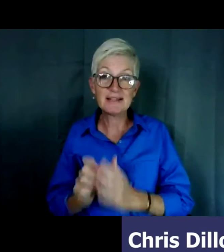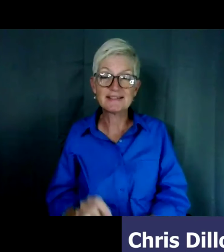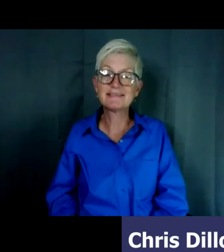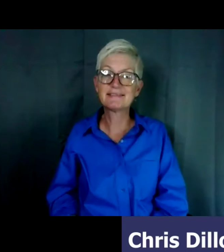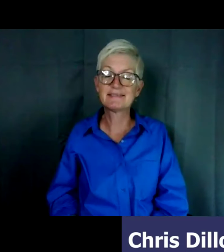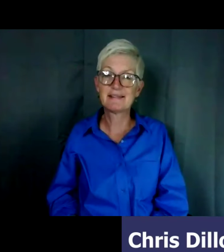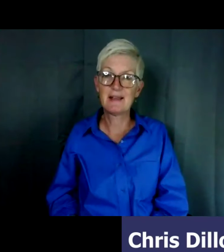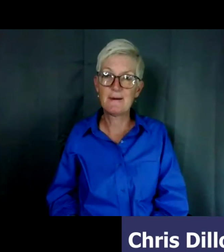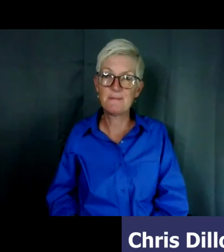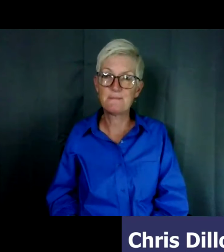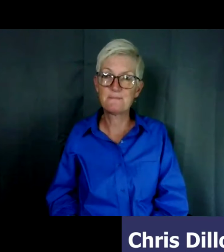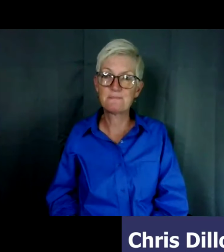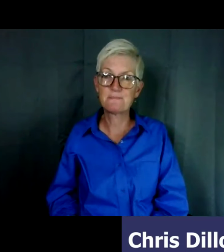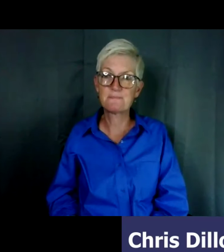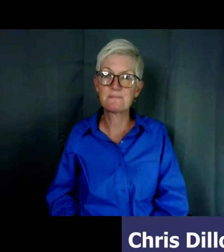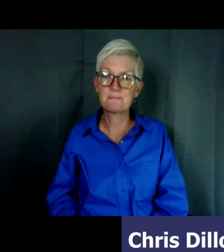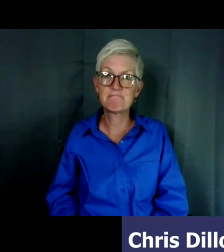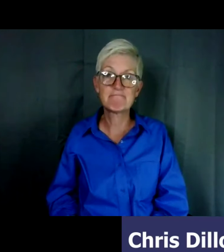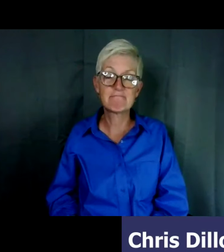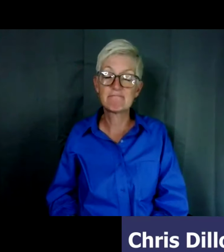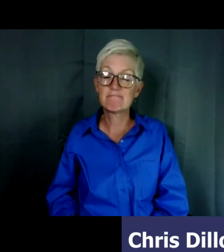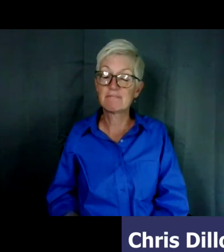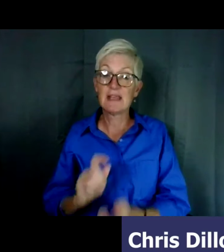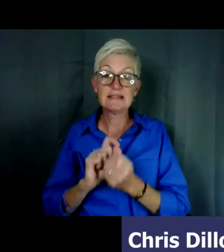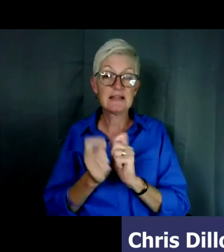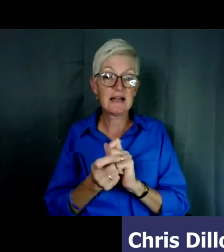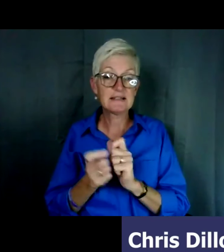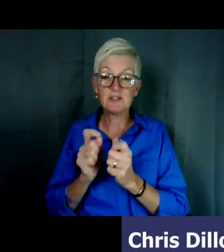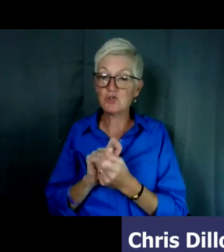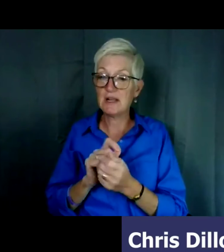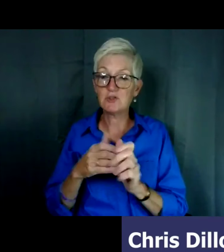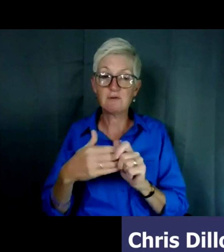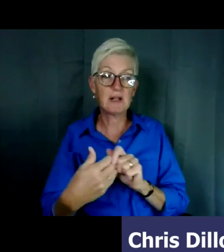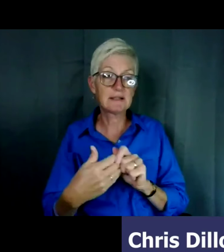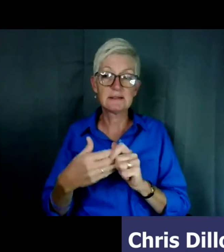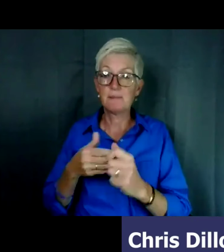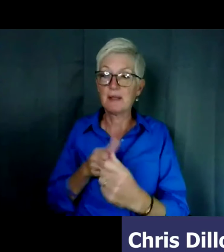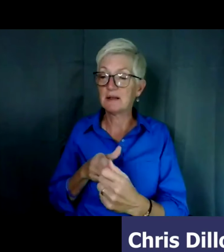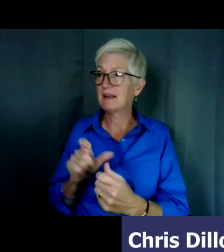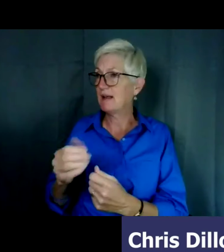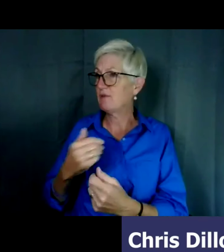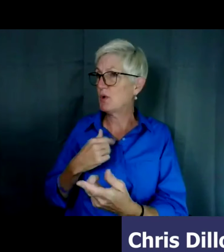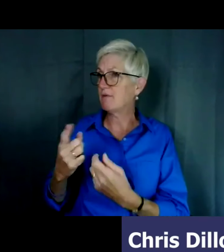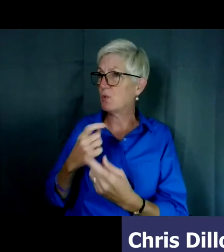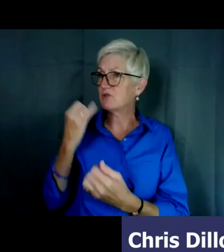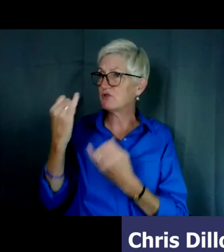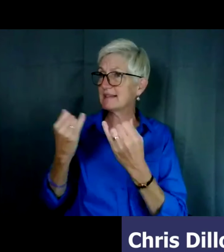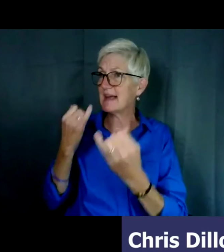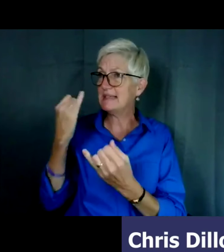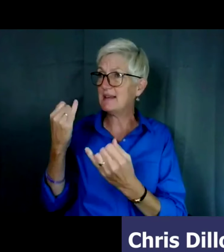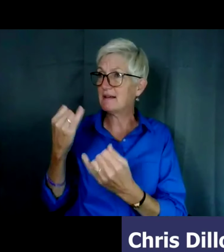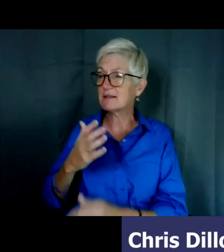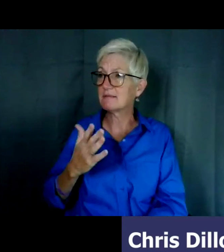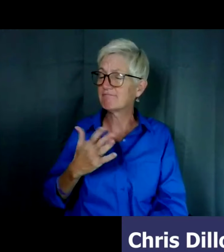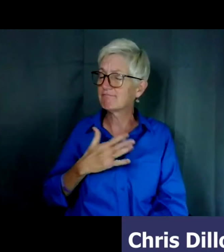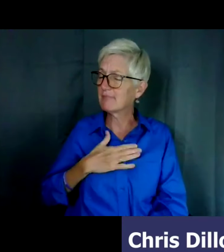But it's constant change, it's constant flexibility. And if you got questions, you got ideas,